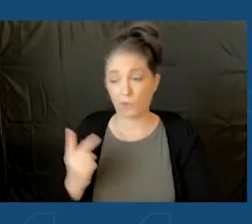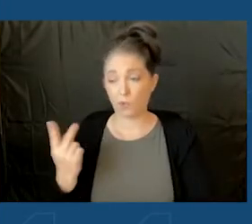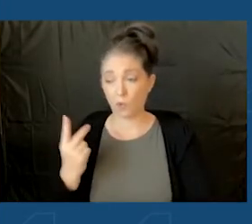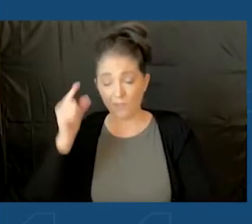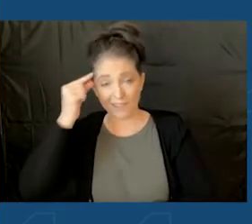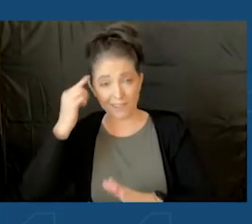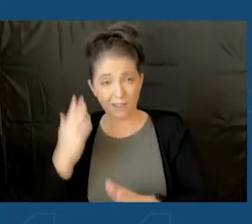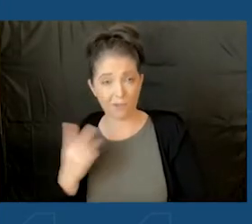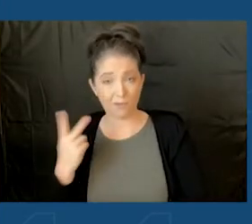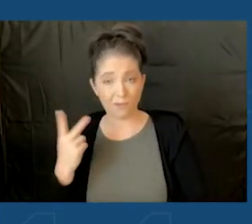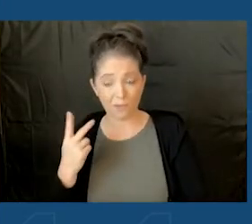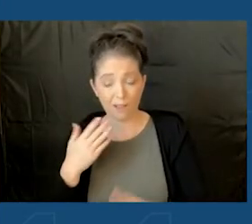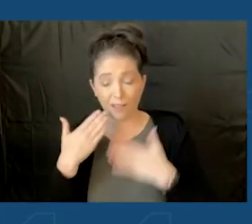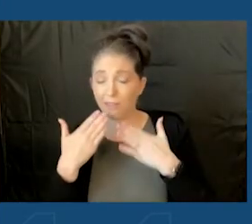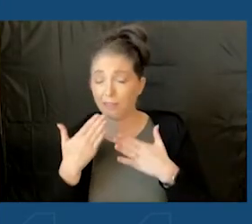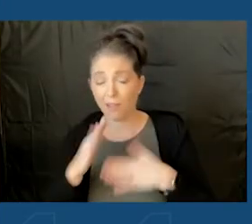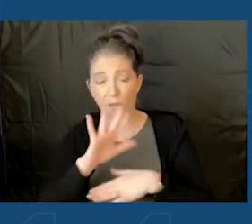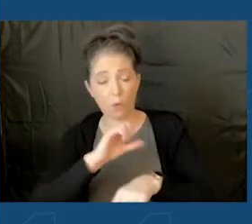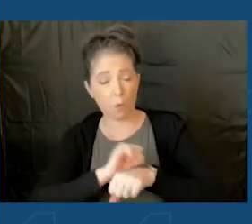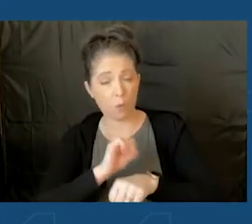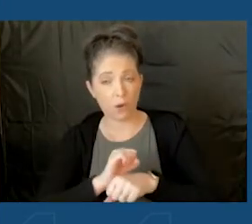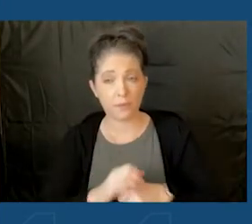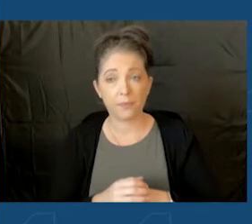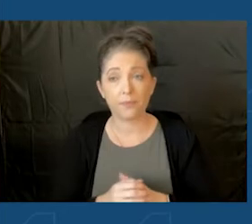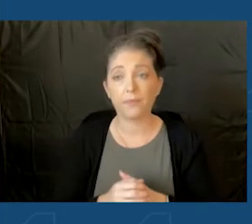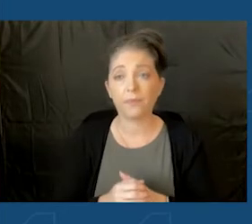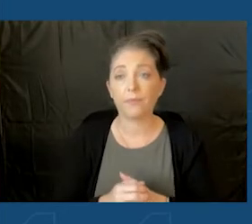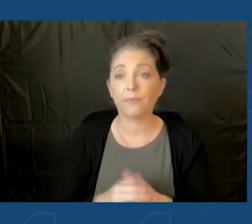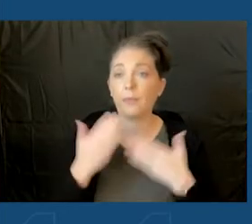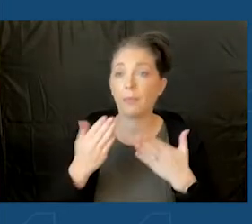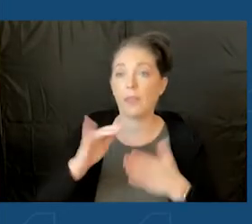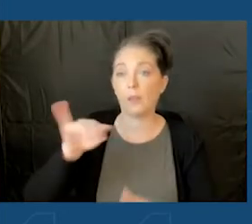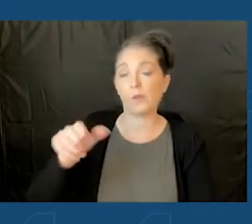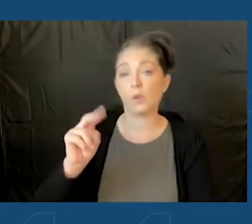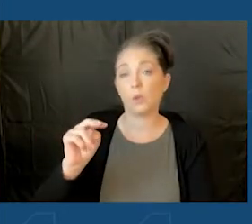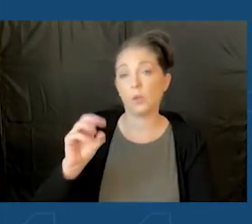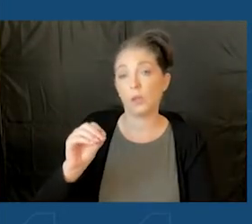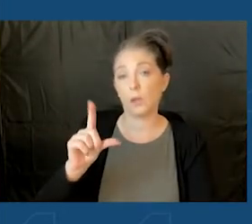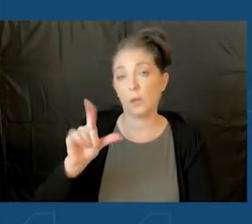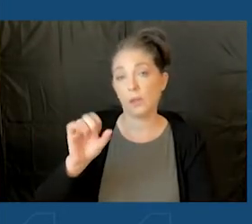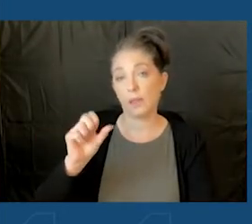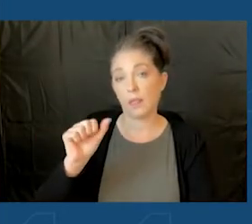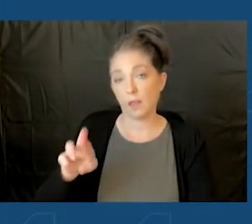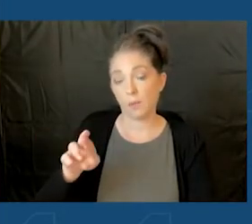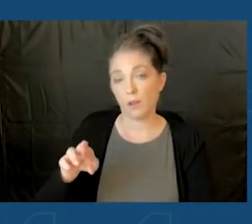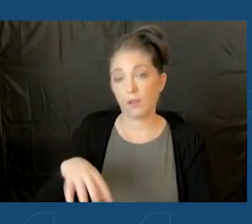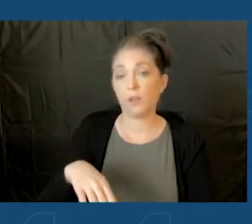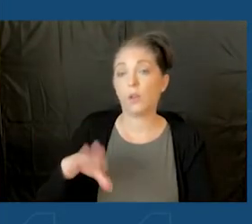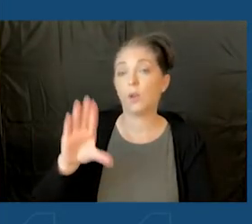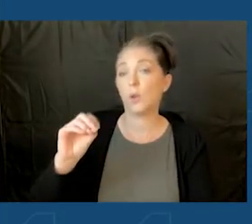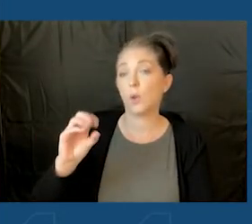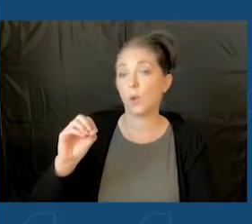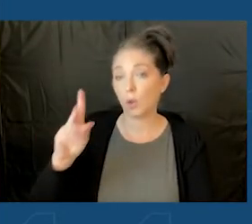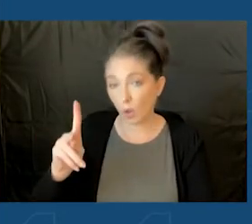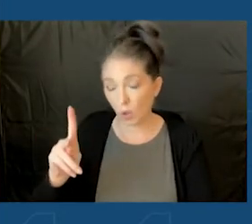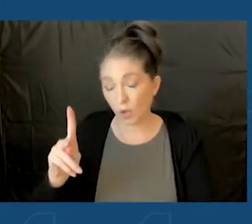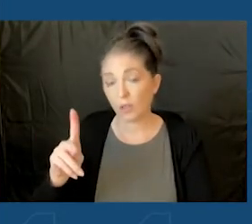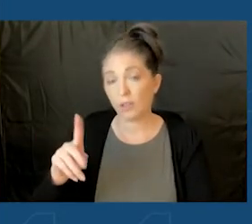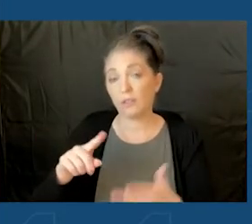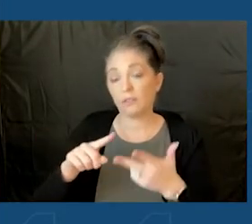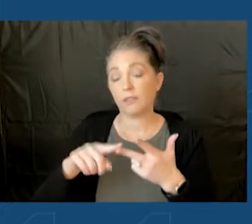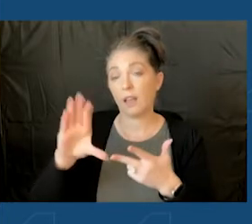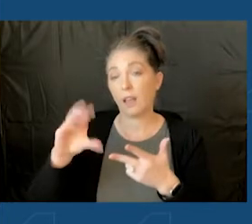that work. I want to thank Jano Lieber. I want to thank Assemblymember Vivian Cook, Senator Comrie